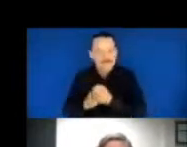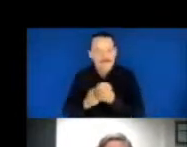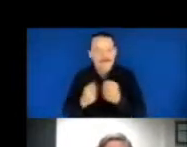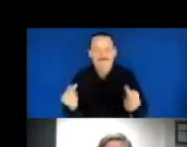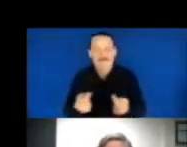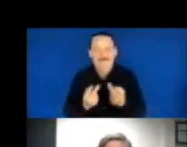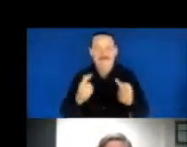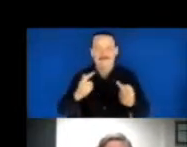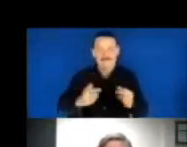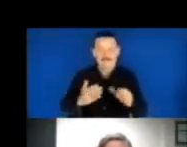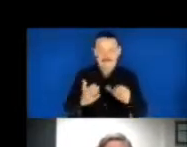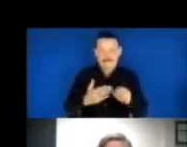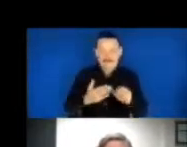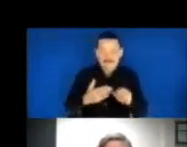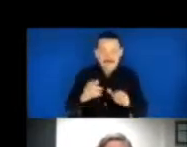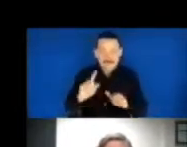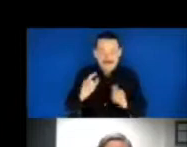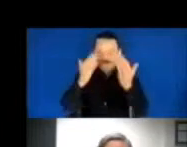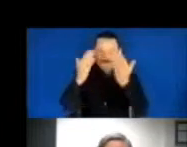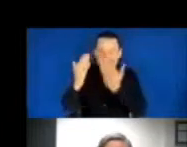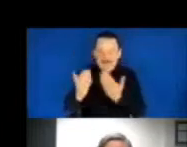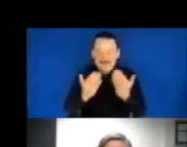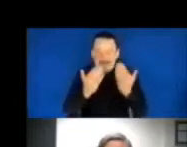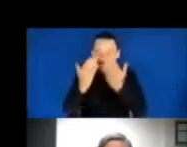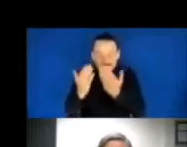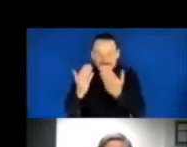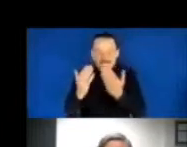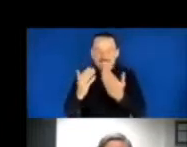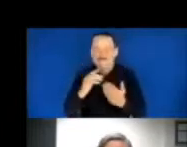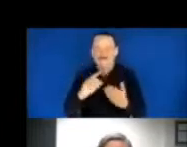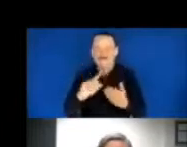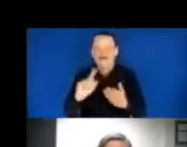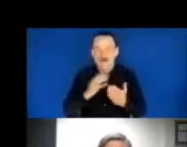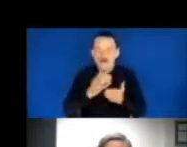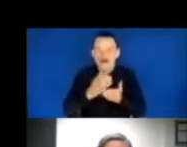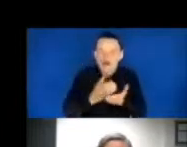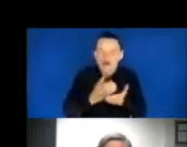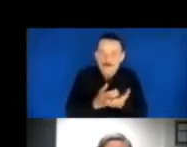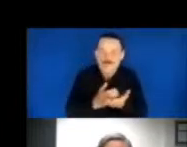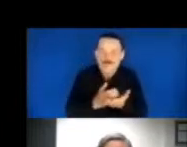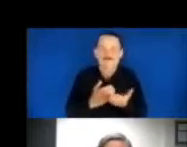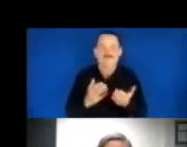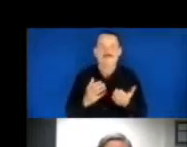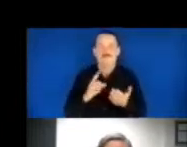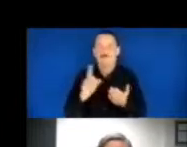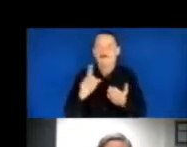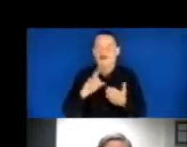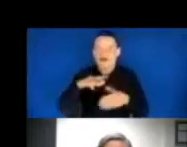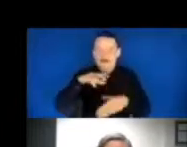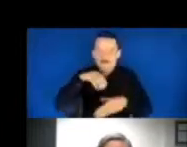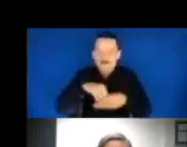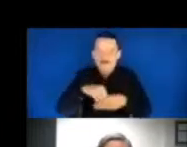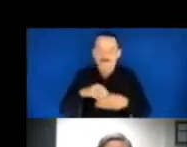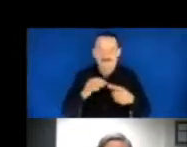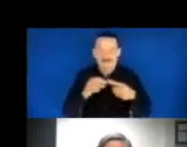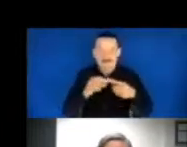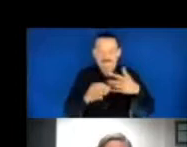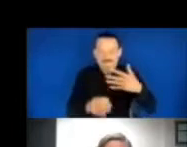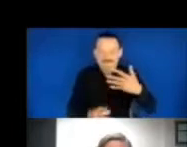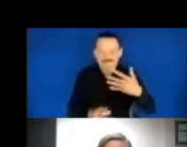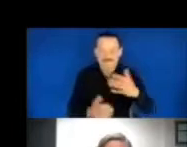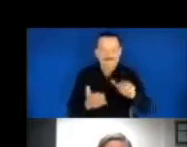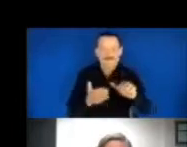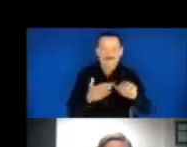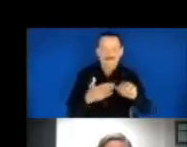of study that you wish to undertake and the type of courses that are involved in that program. So that's why